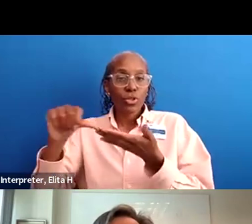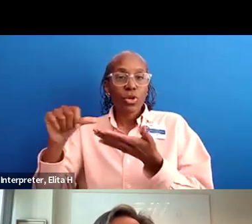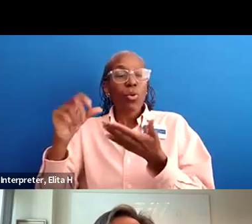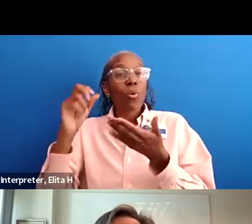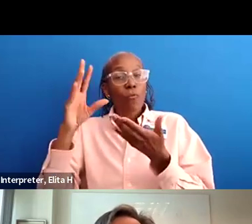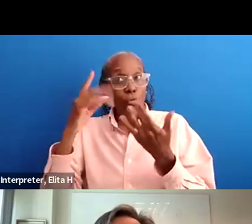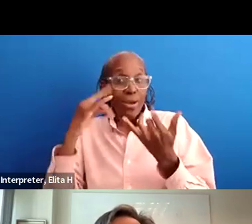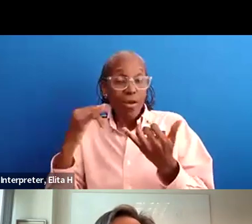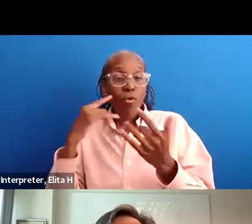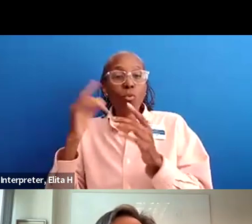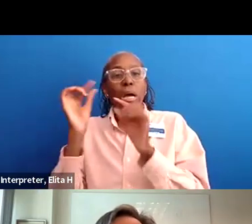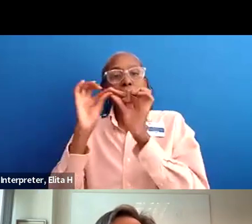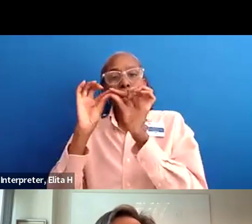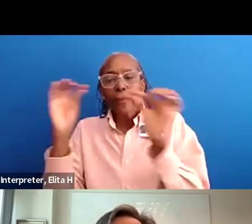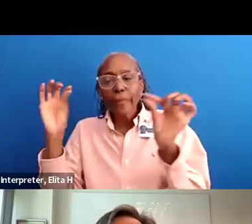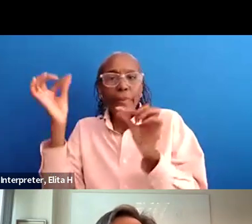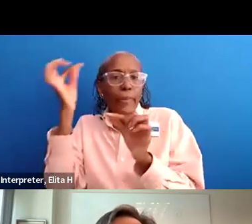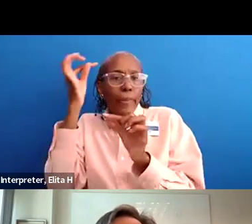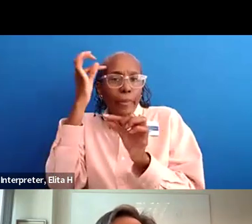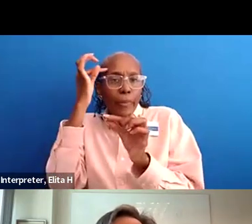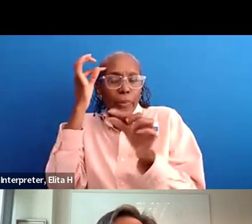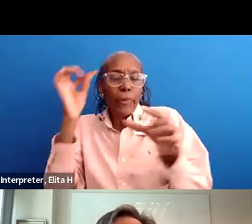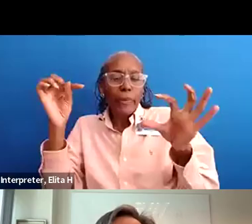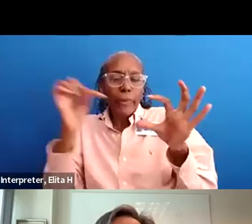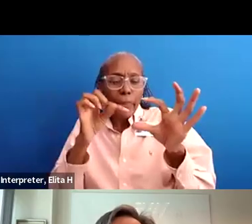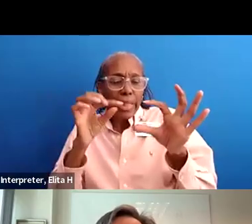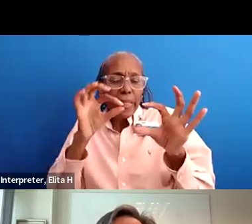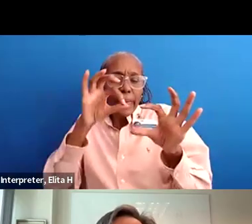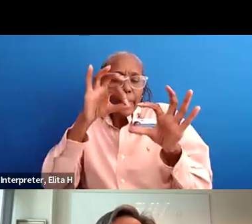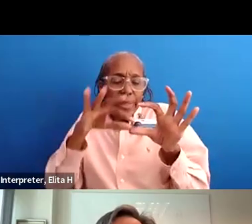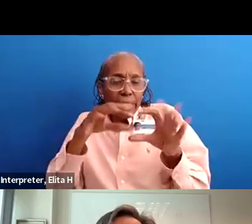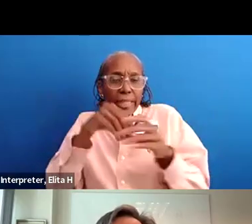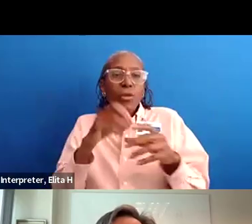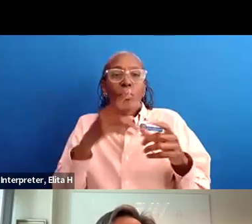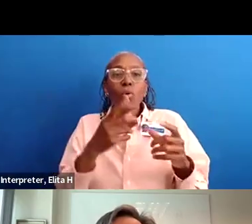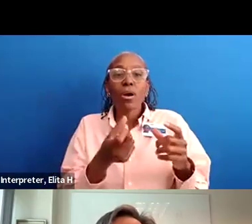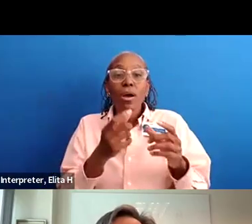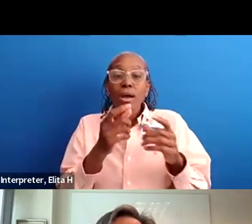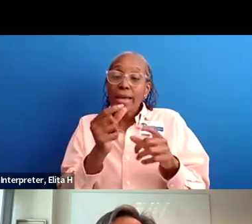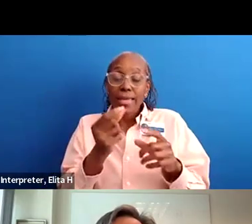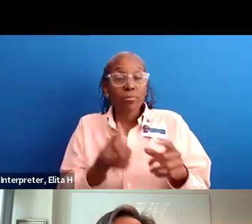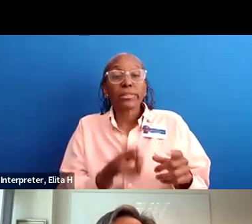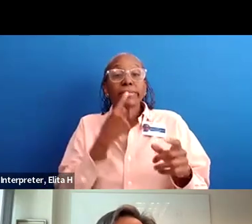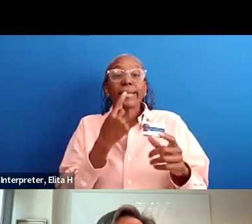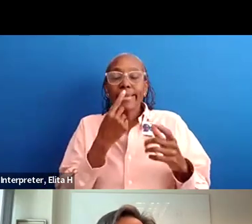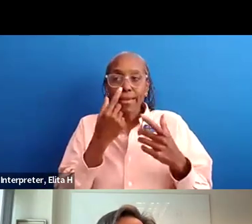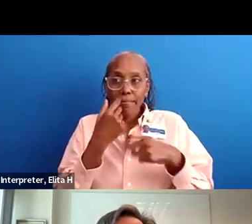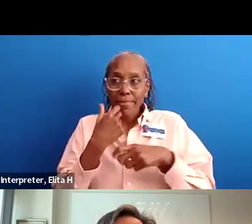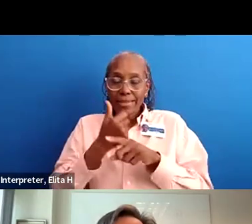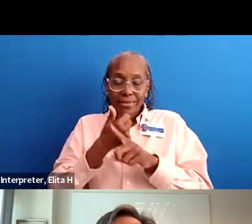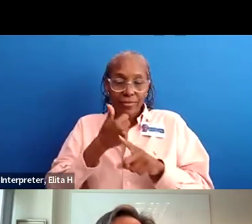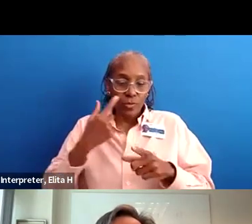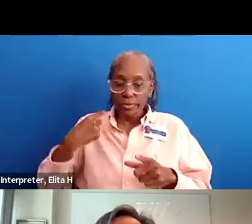with the needle dropping something in, maybe a capsule that you take that will magically find its way up